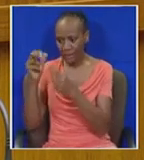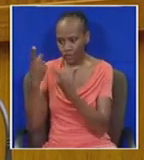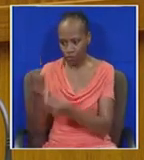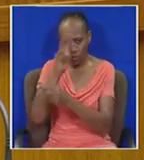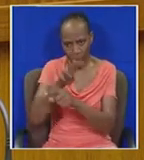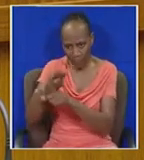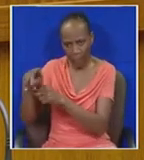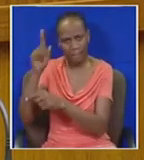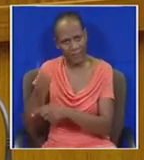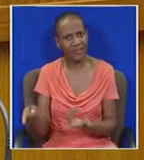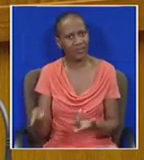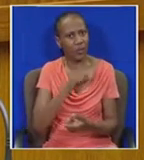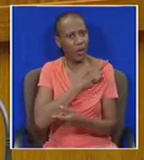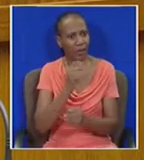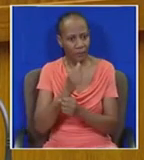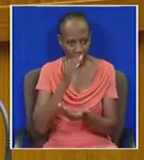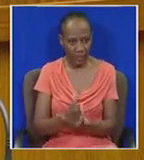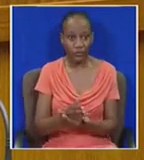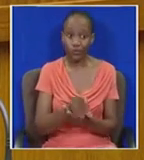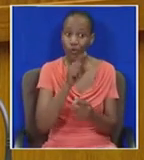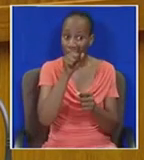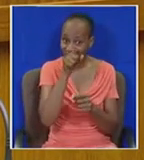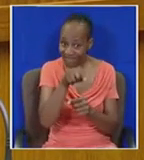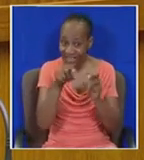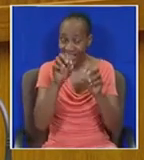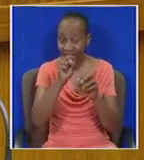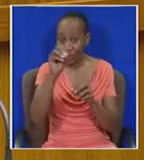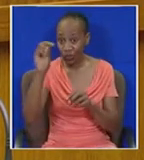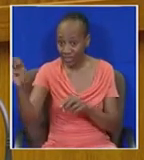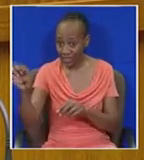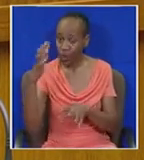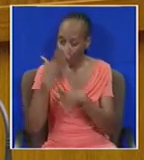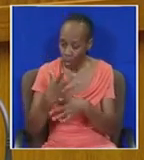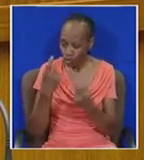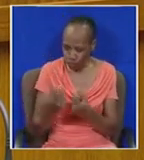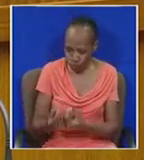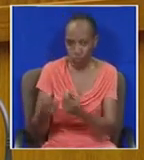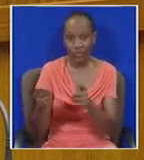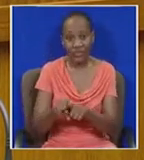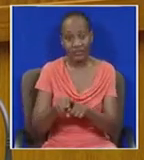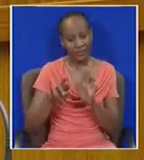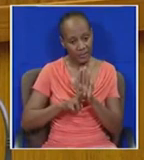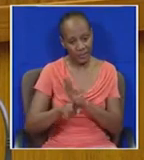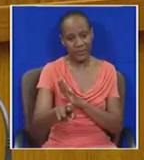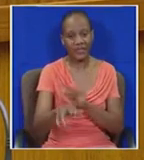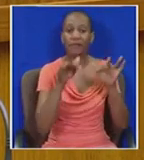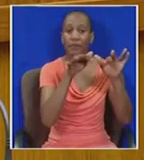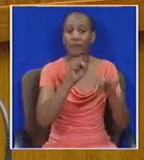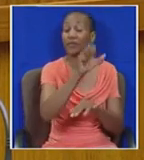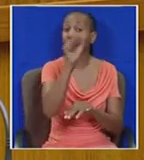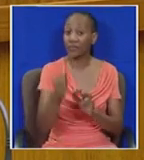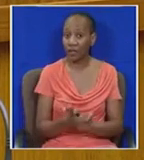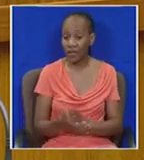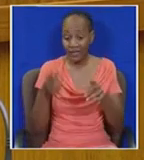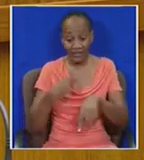they perform their function both in the interest of the state but also in the interest of the masses of our people. Within the era of hope